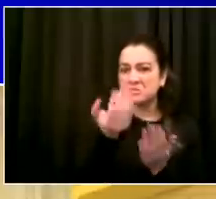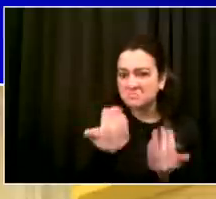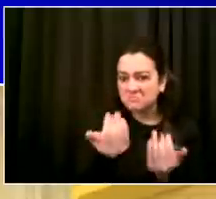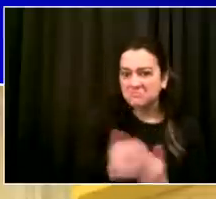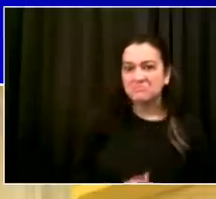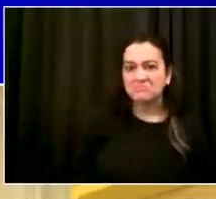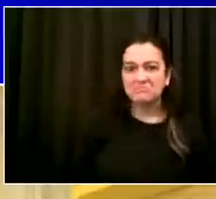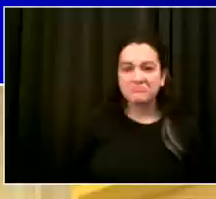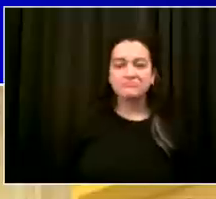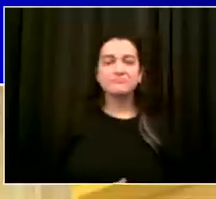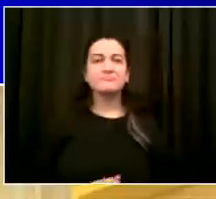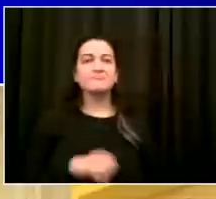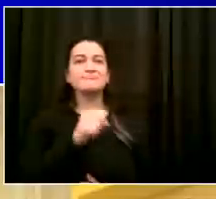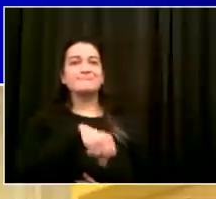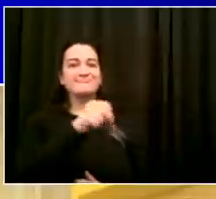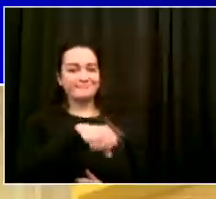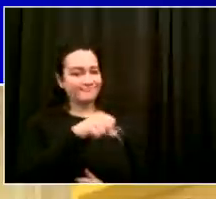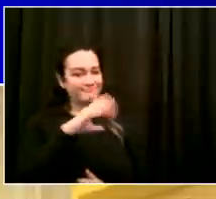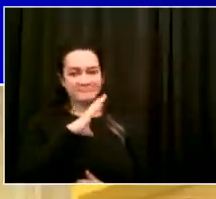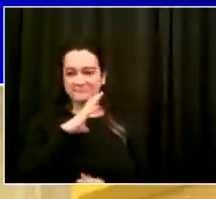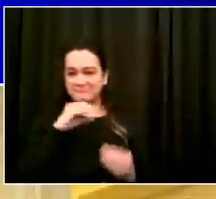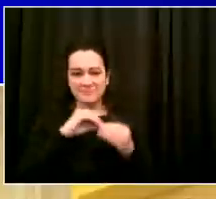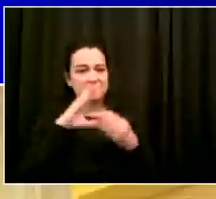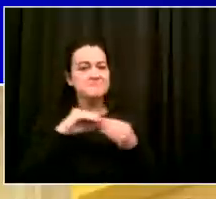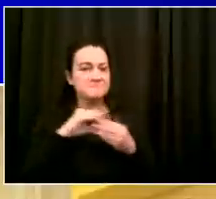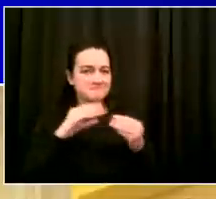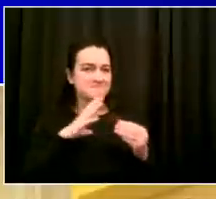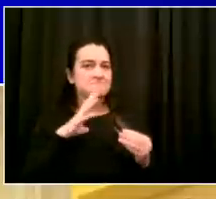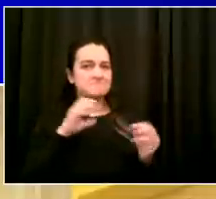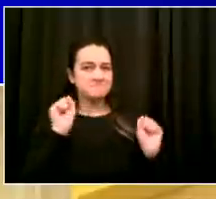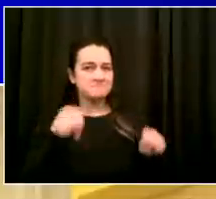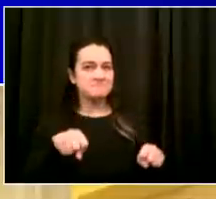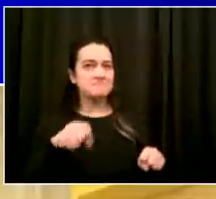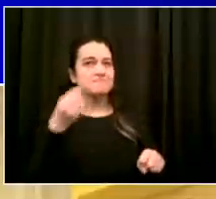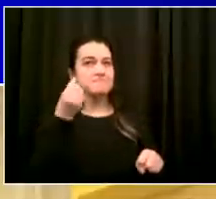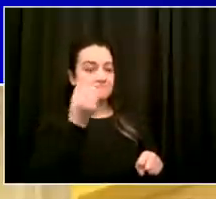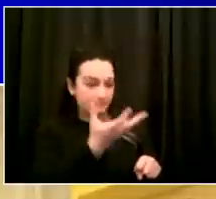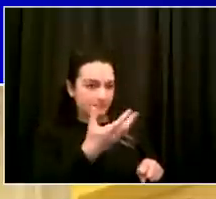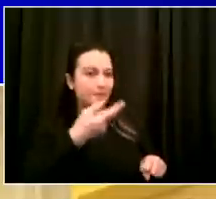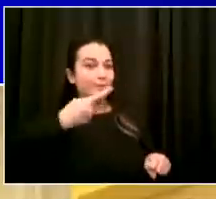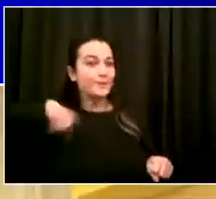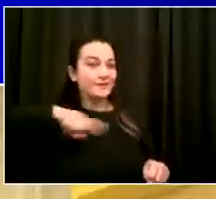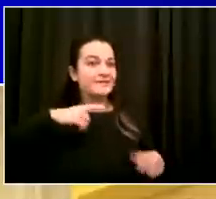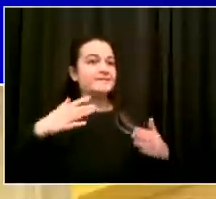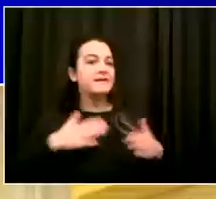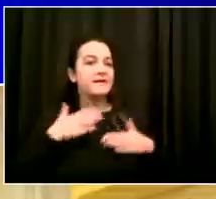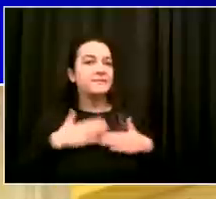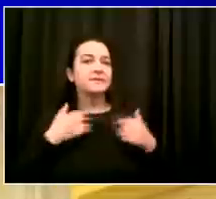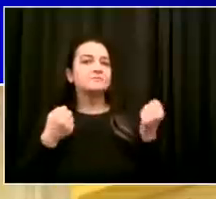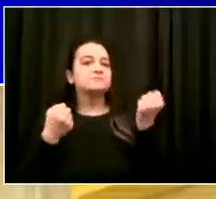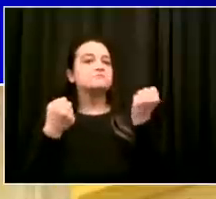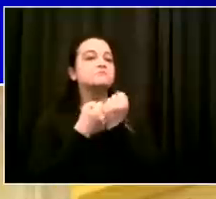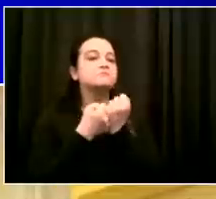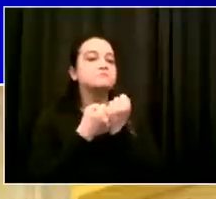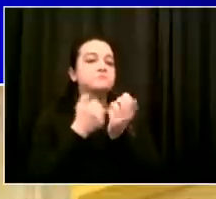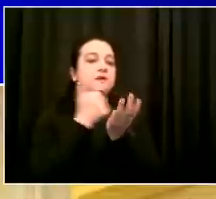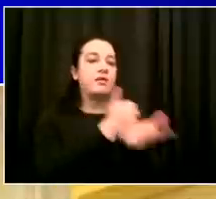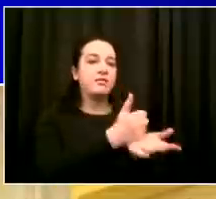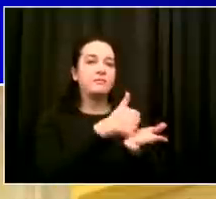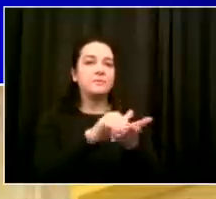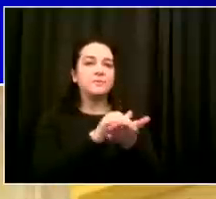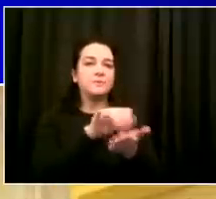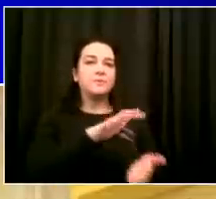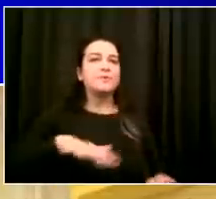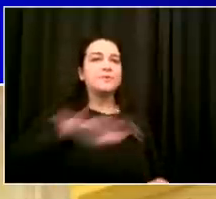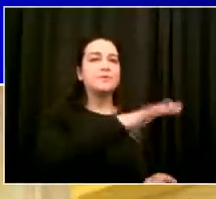city, and there's a lot more to do, and we plan to do it. I appreciate that so much, Steve. And Steve, one thing,